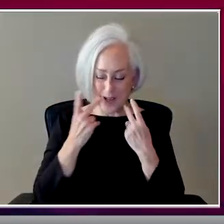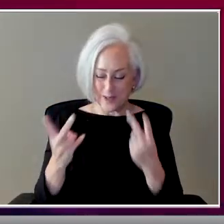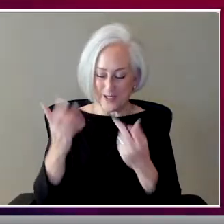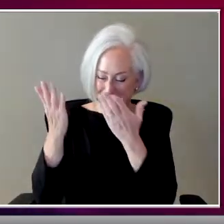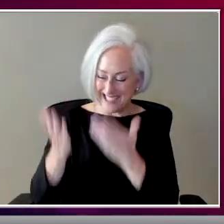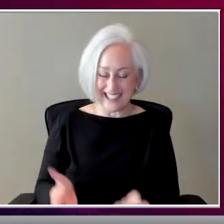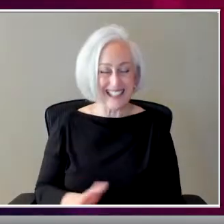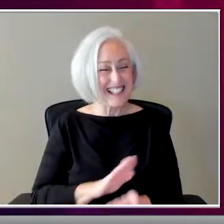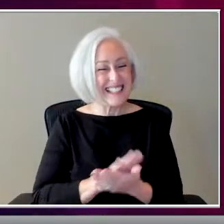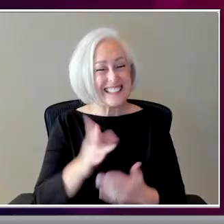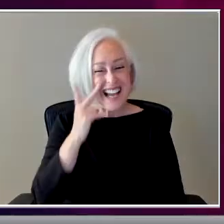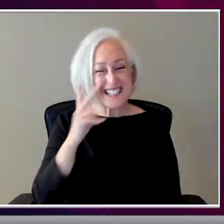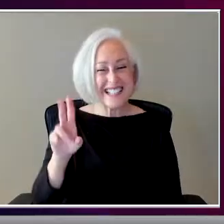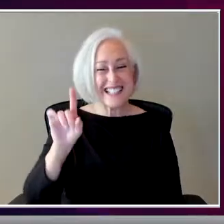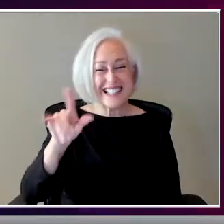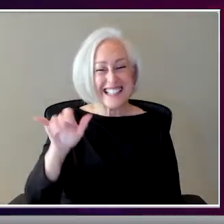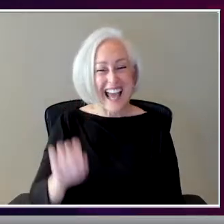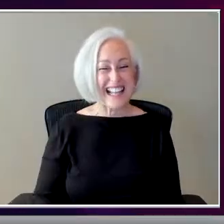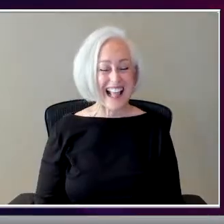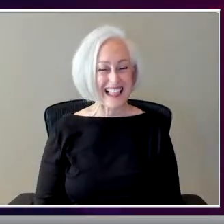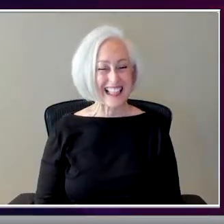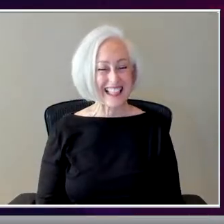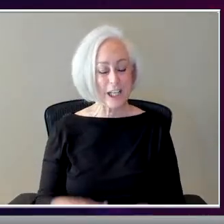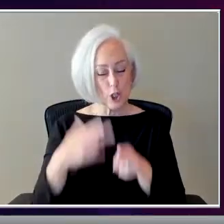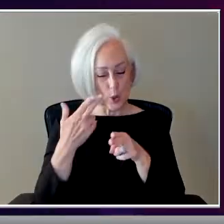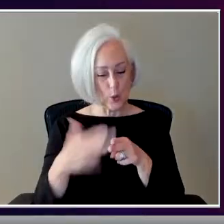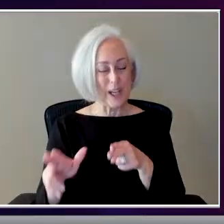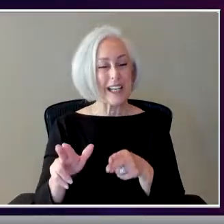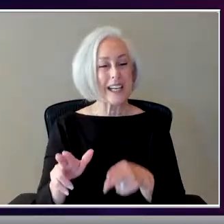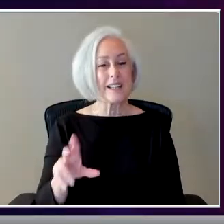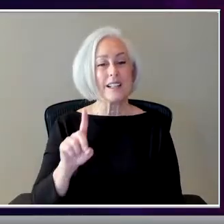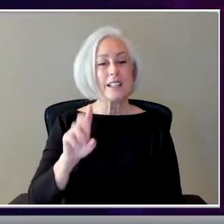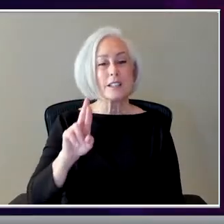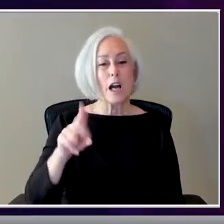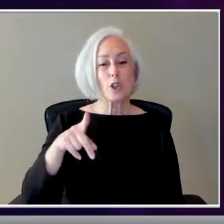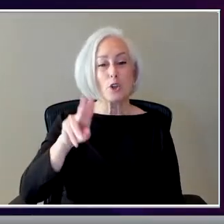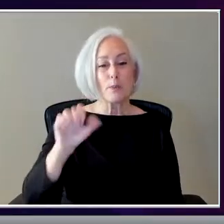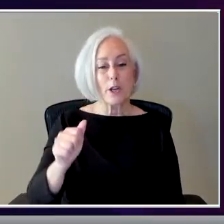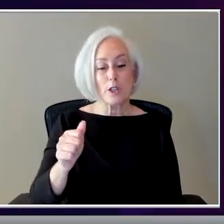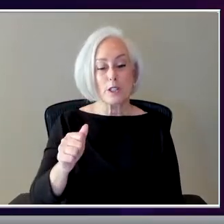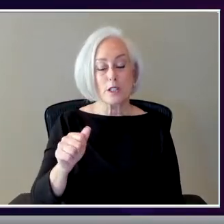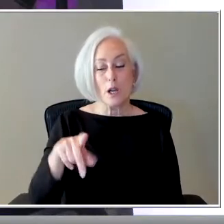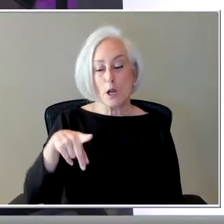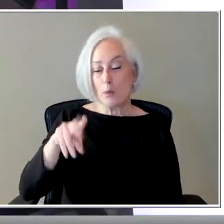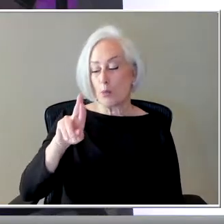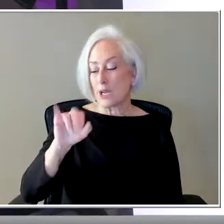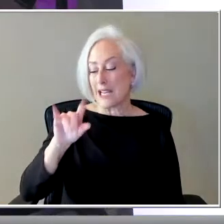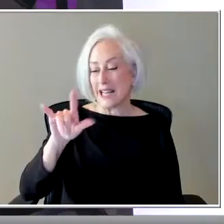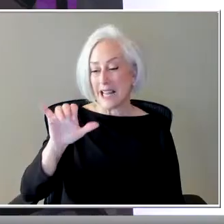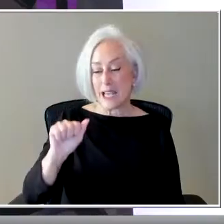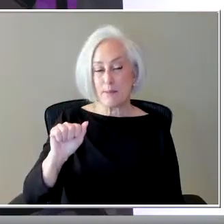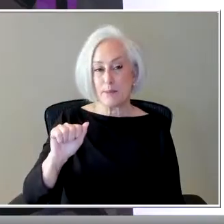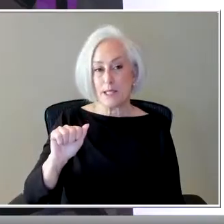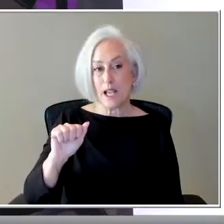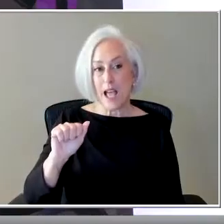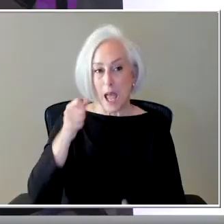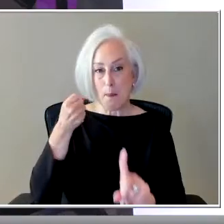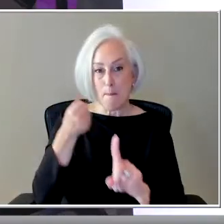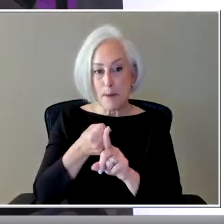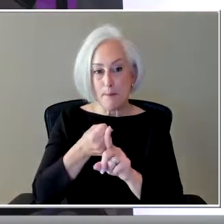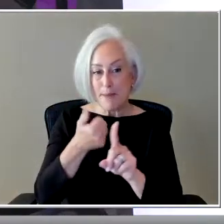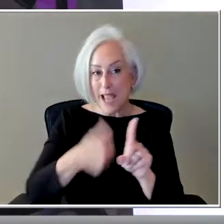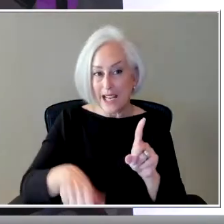Yeah, everyone wants to see you. Real quick, Dr. Parrish, can preeclampsia happen to anyone, or does it only happen to women who already have high blood